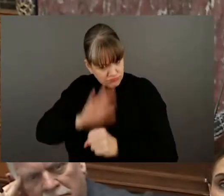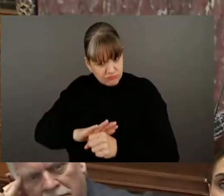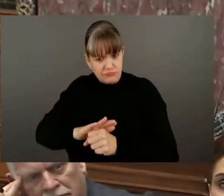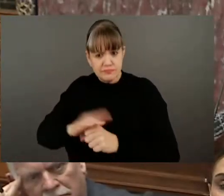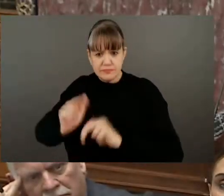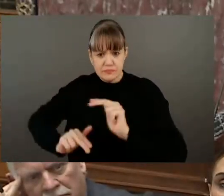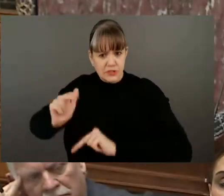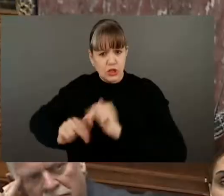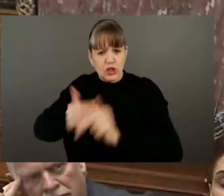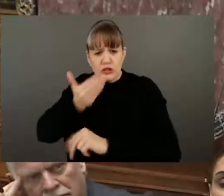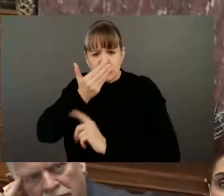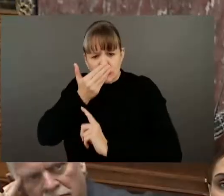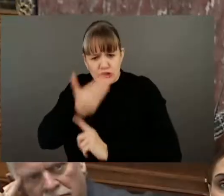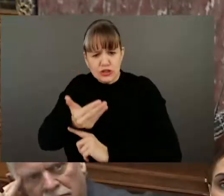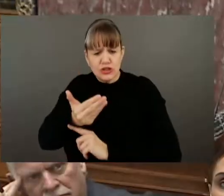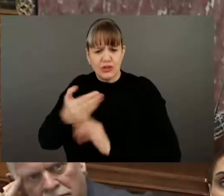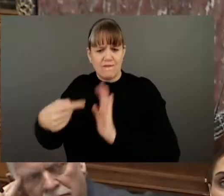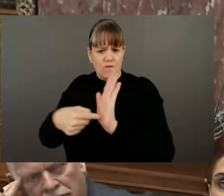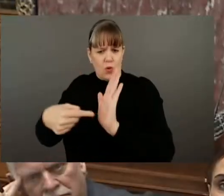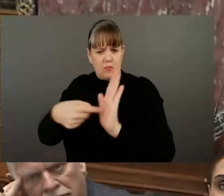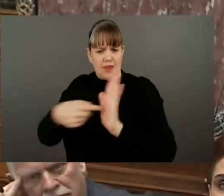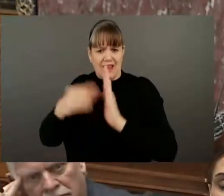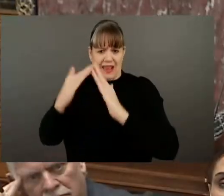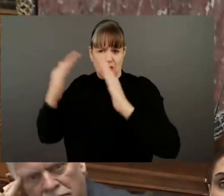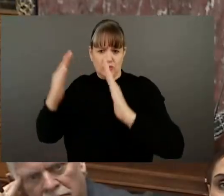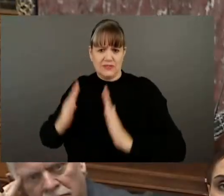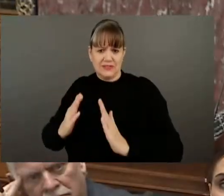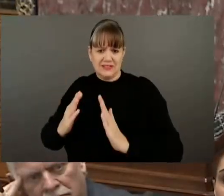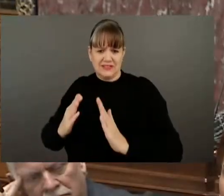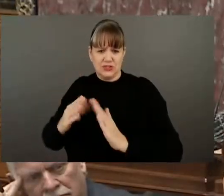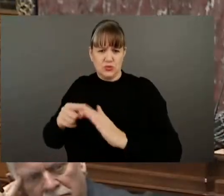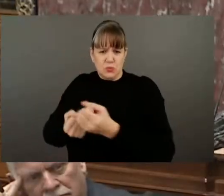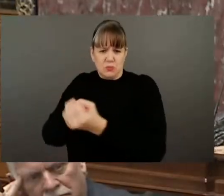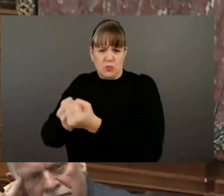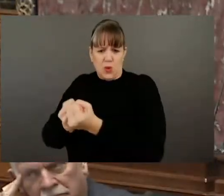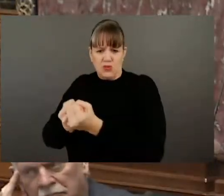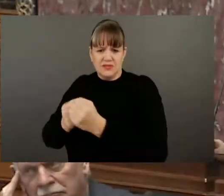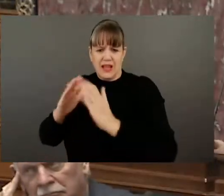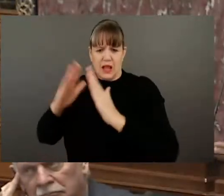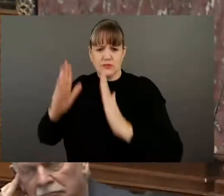affordable housing and supportive housing in every community across this province.